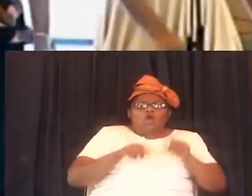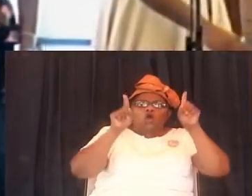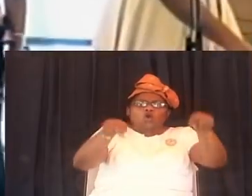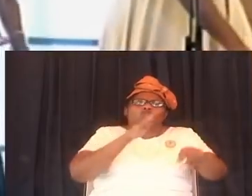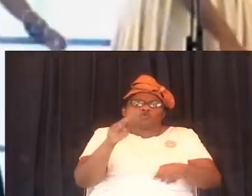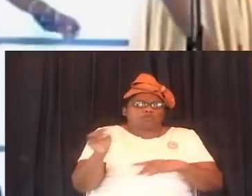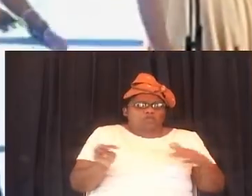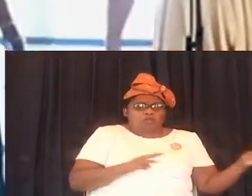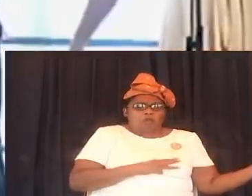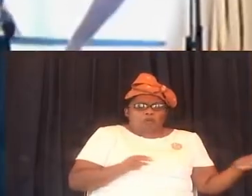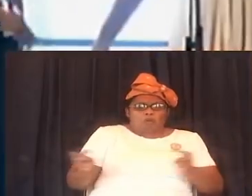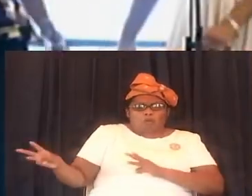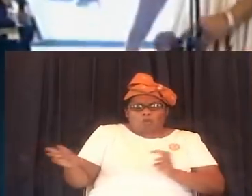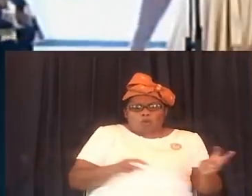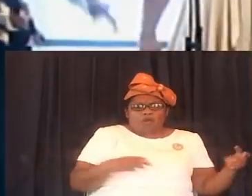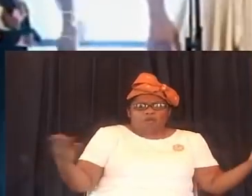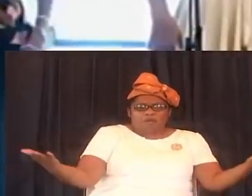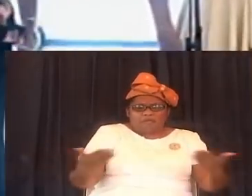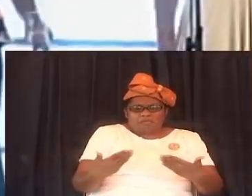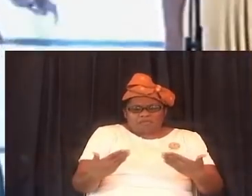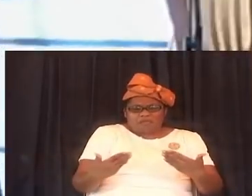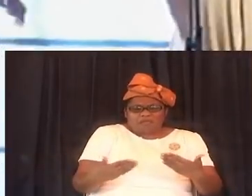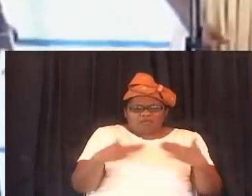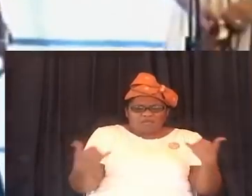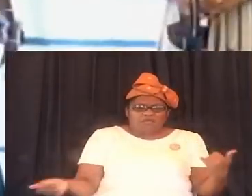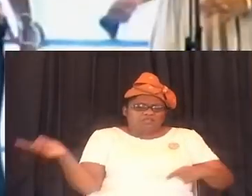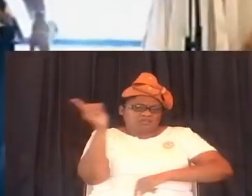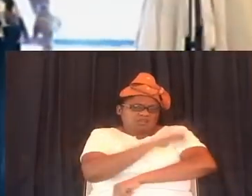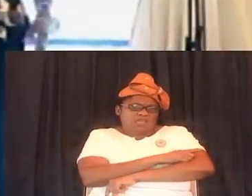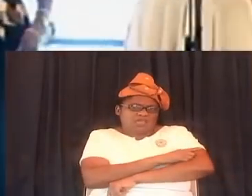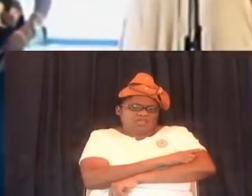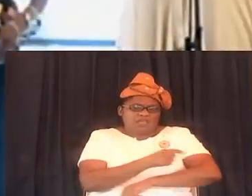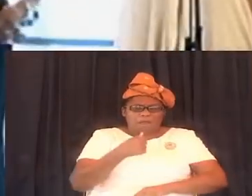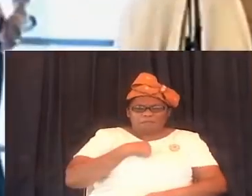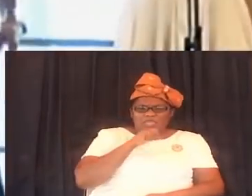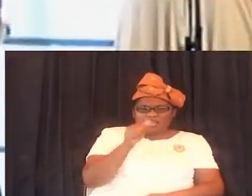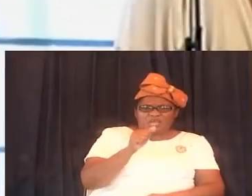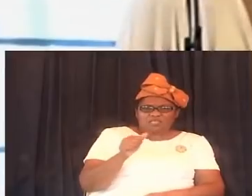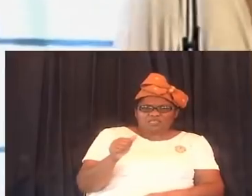you're not afraid of no enemy. You're not afraid of nobody.